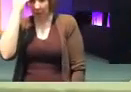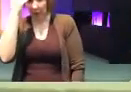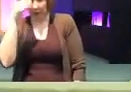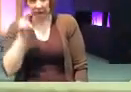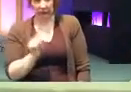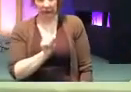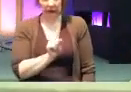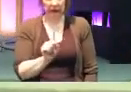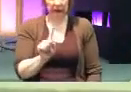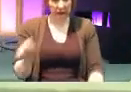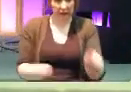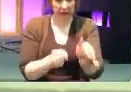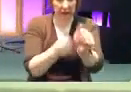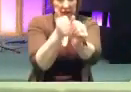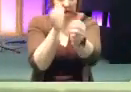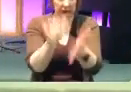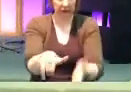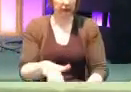is pursued,